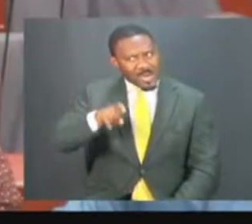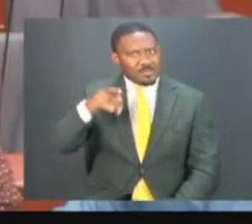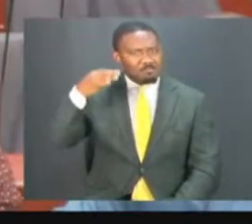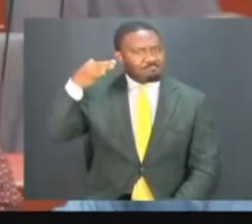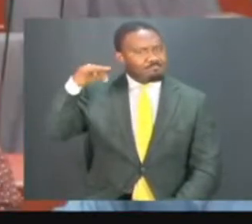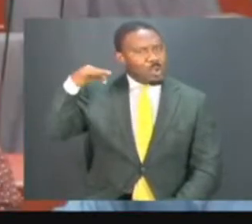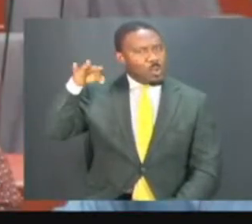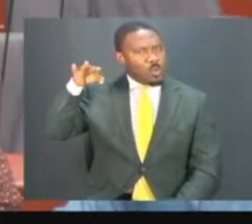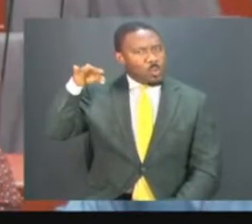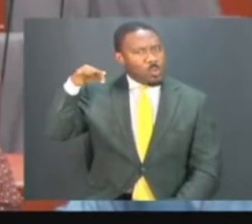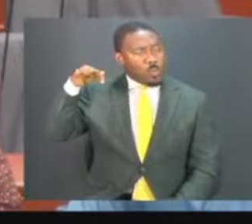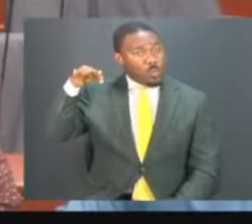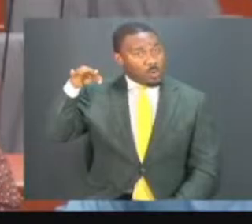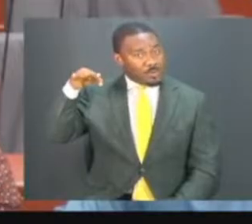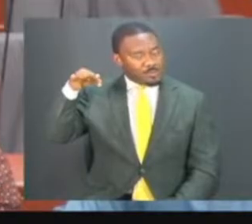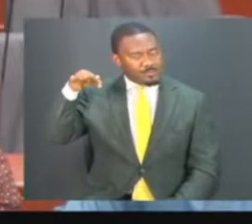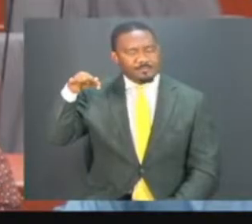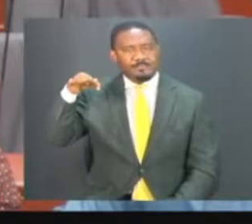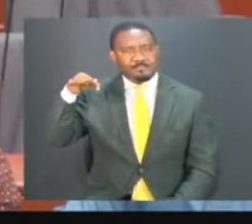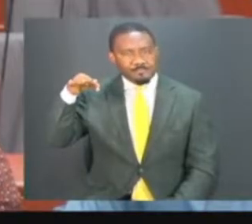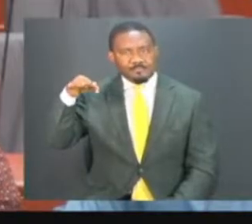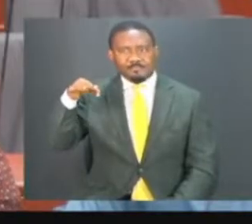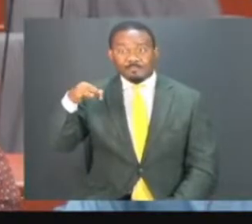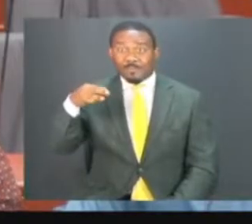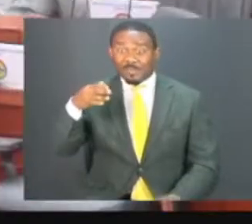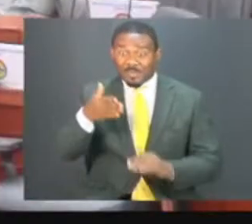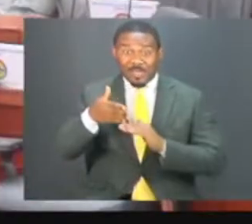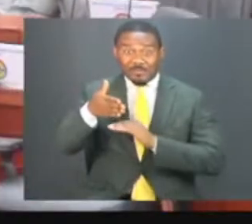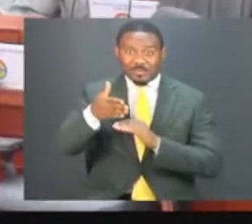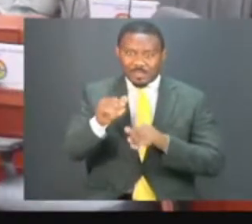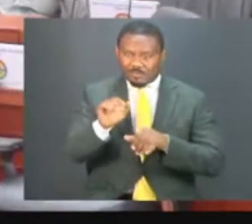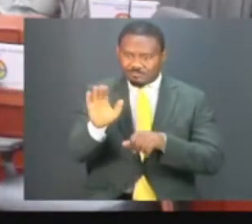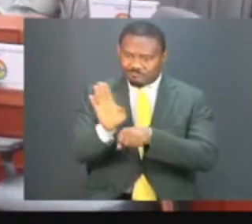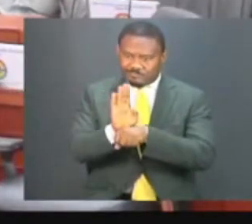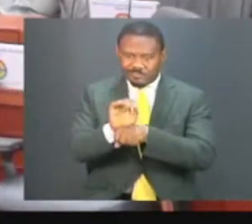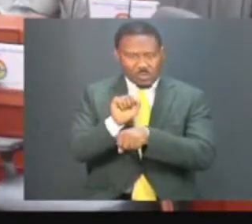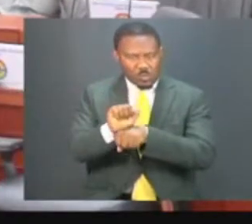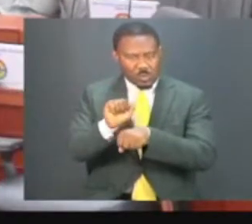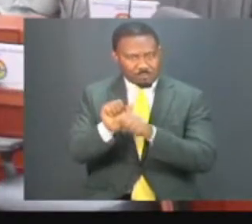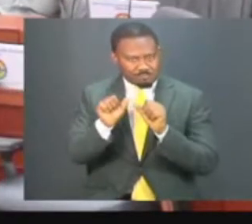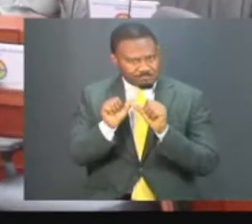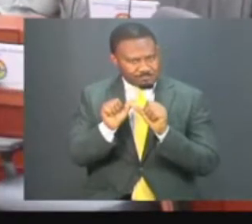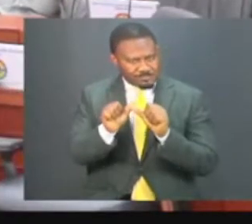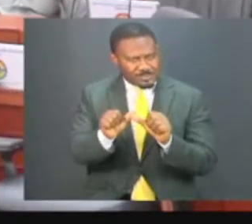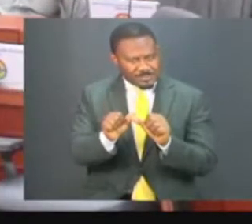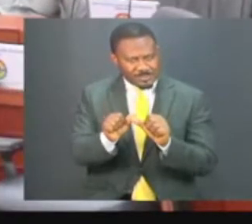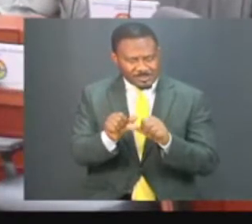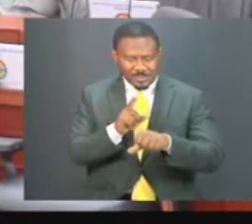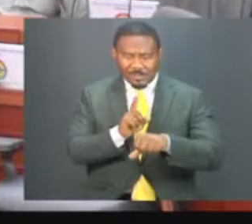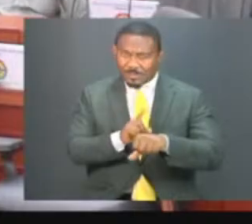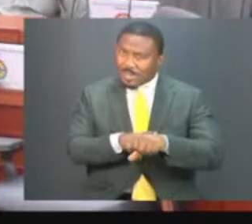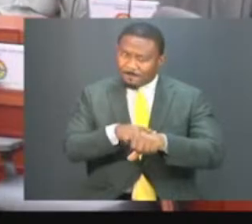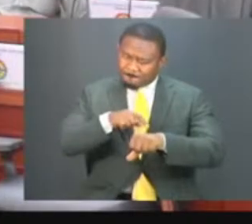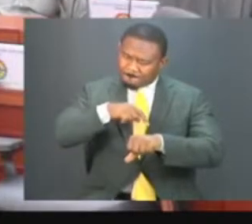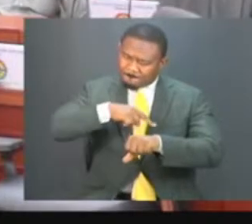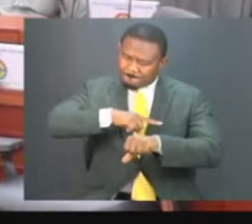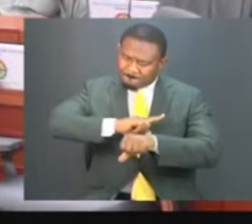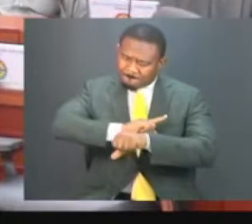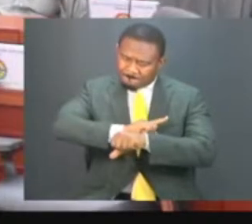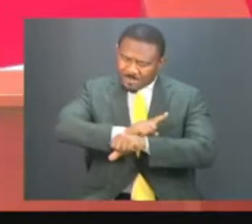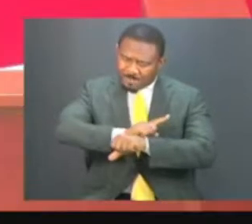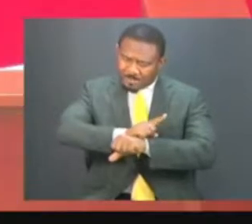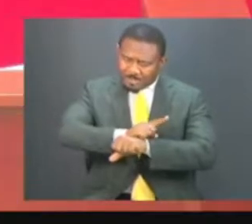B, continue the business of the House for a period of 10 minutes. C,